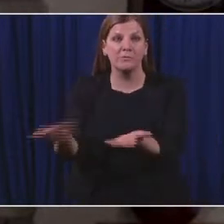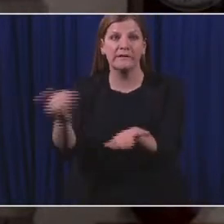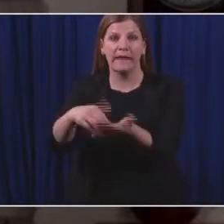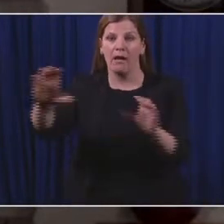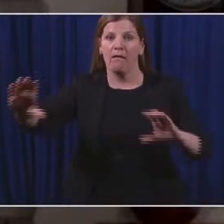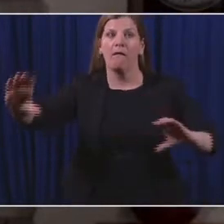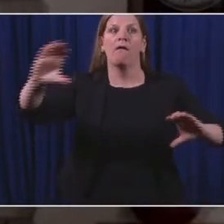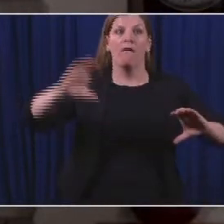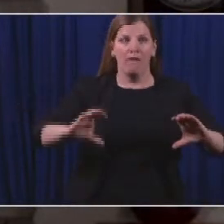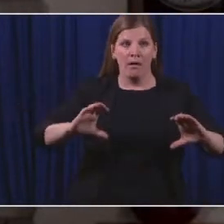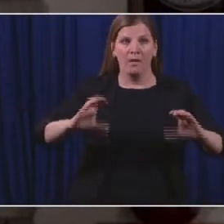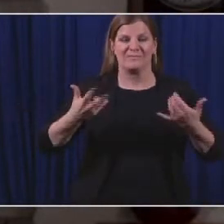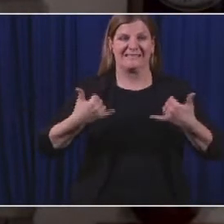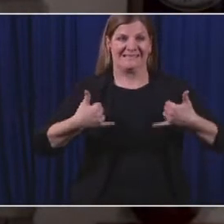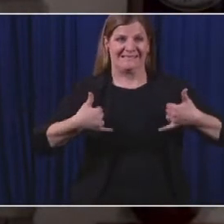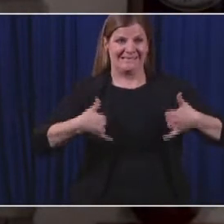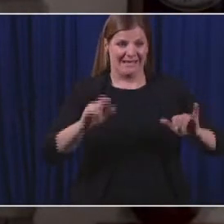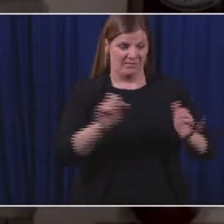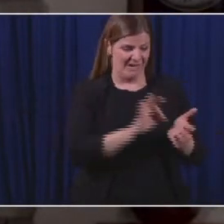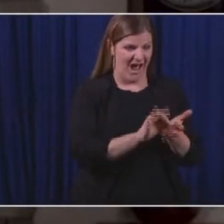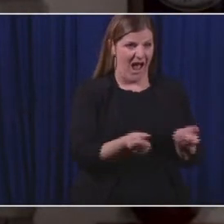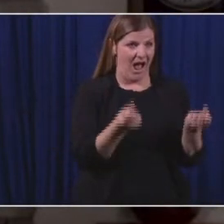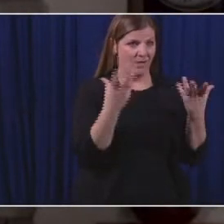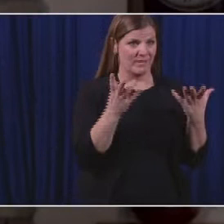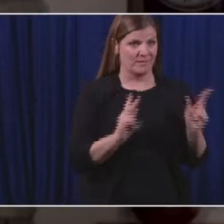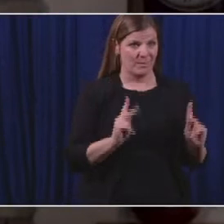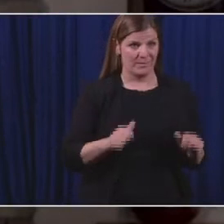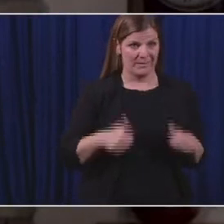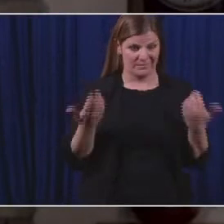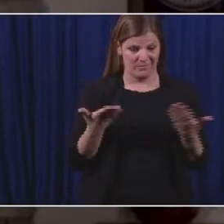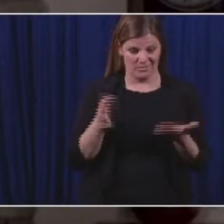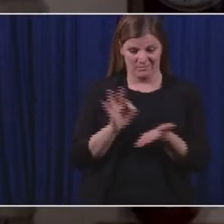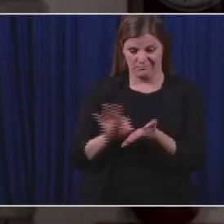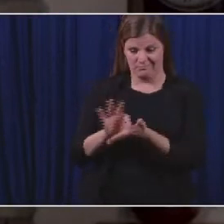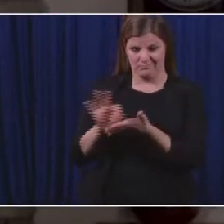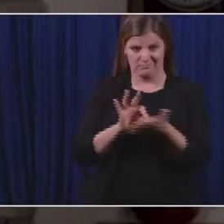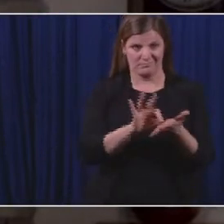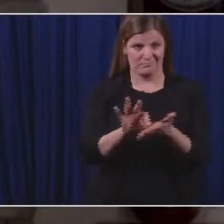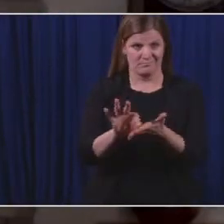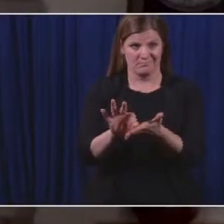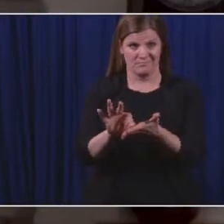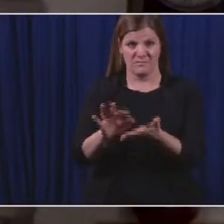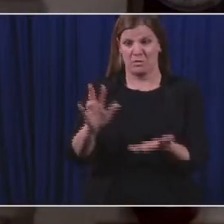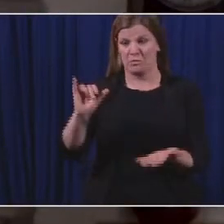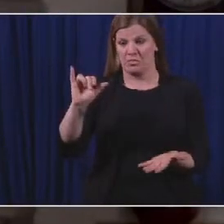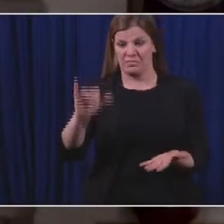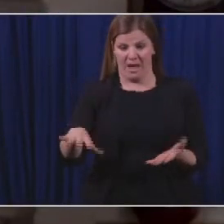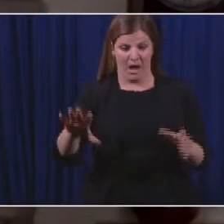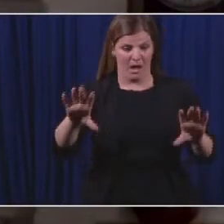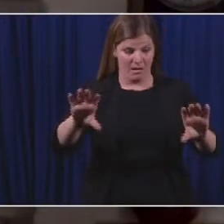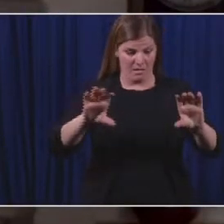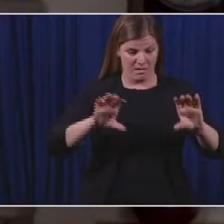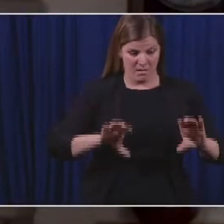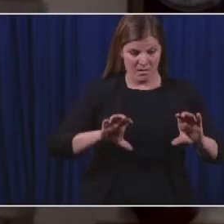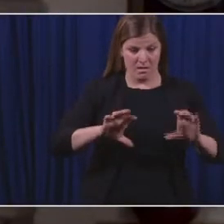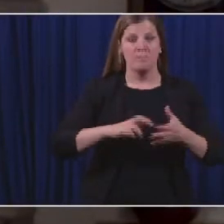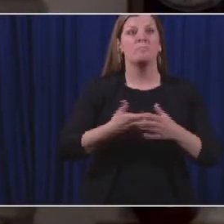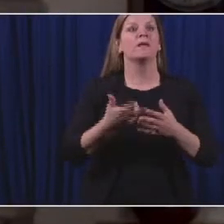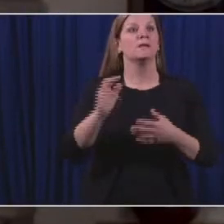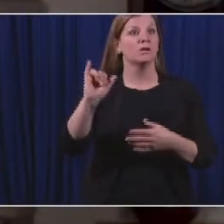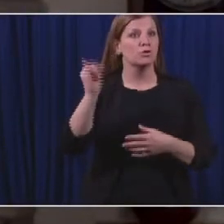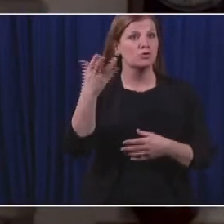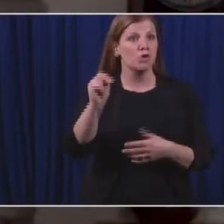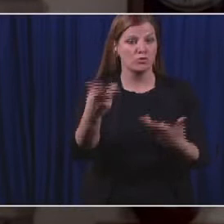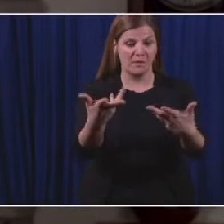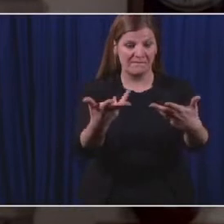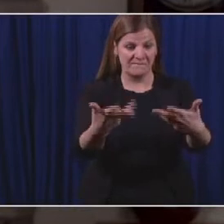where you are. It means by the end of January, we will have covered a lot of people,